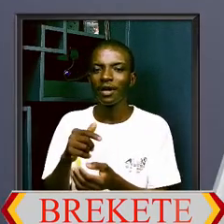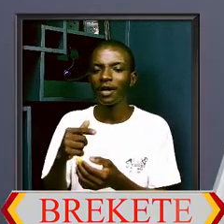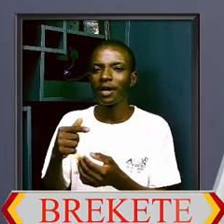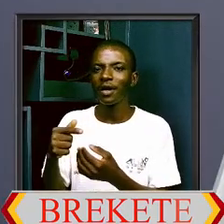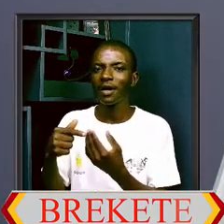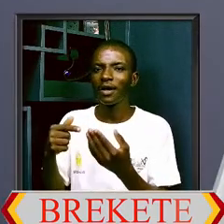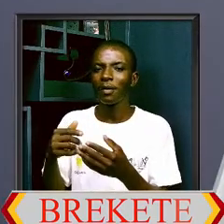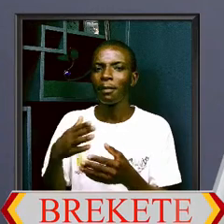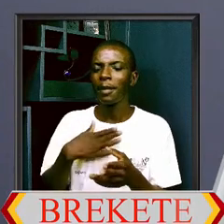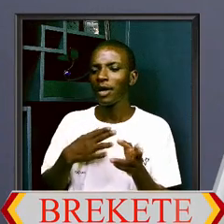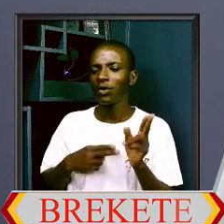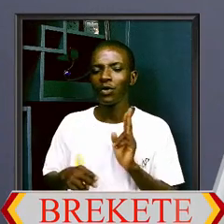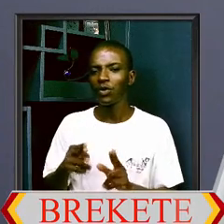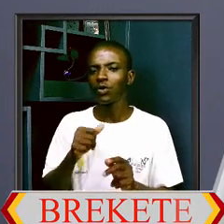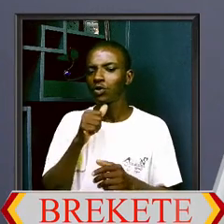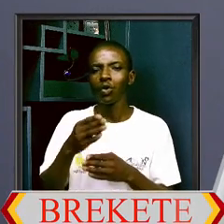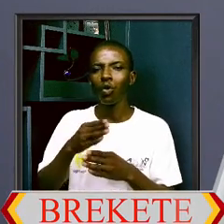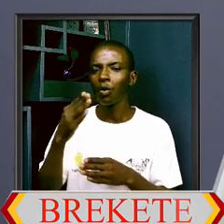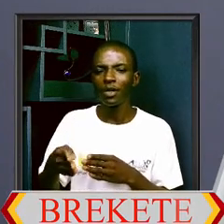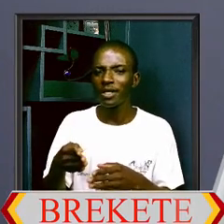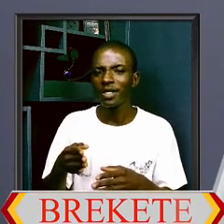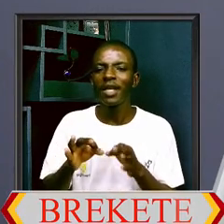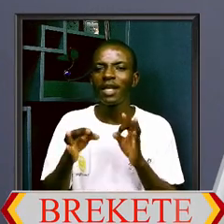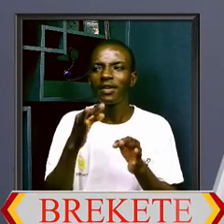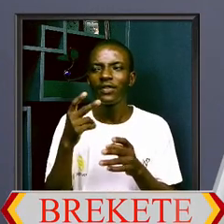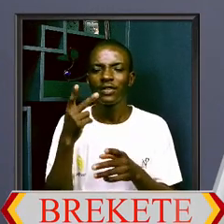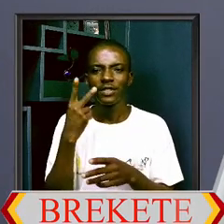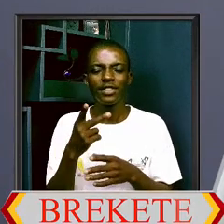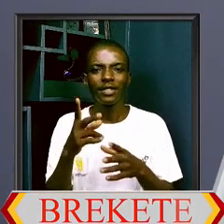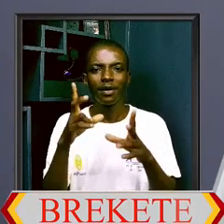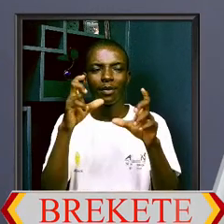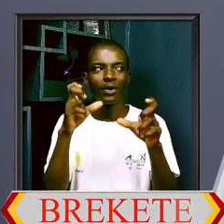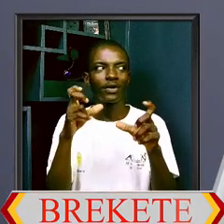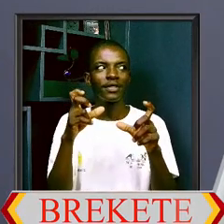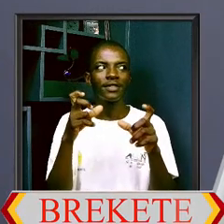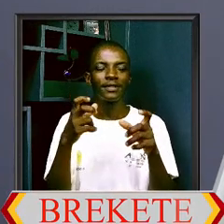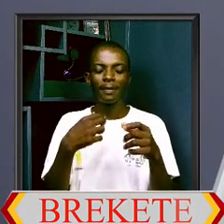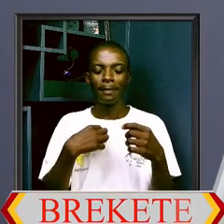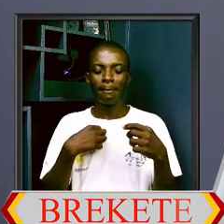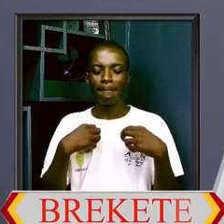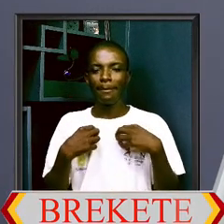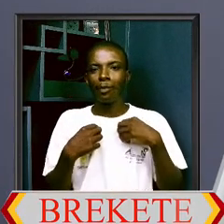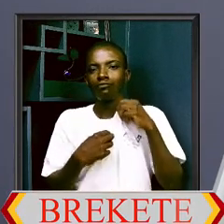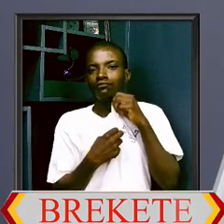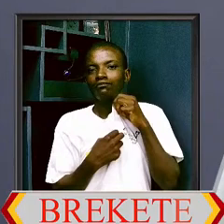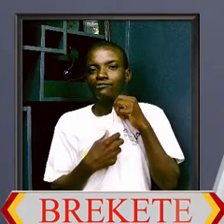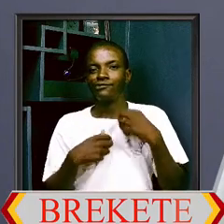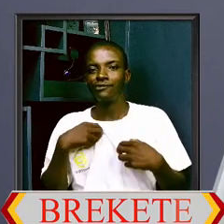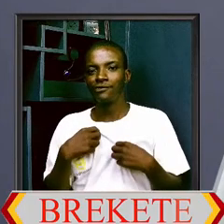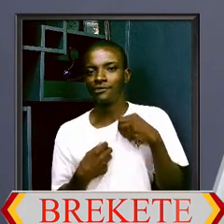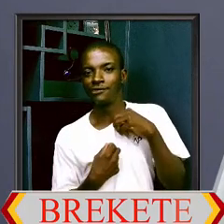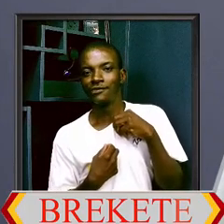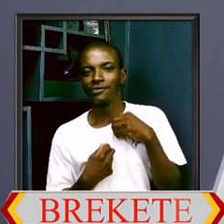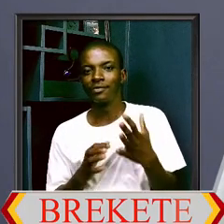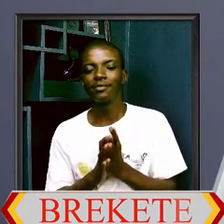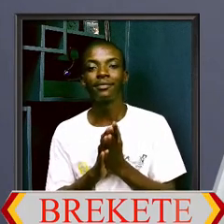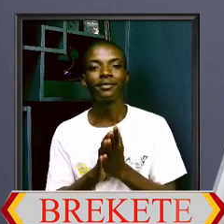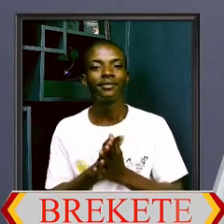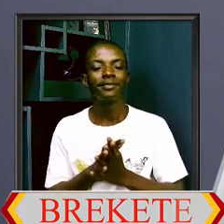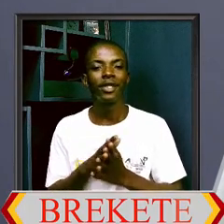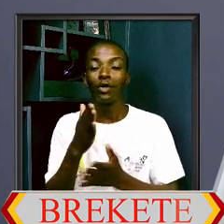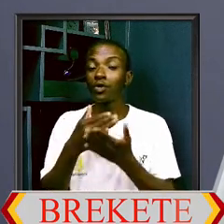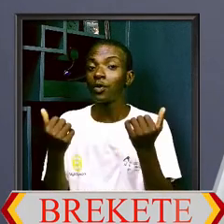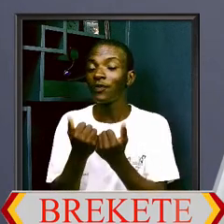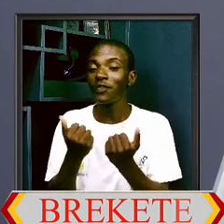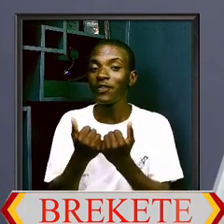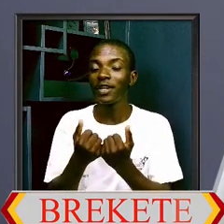tell my uniform know they complete if you see the picture you will see one button like this B outside